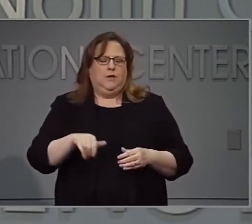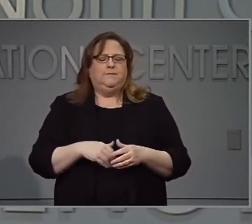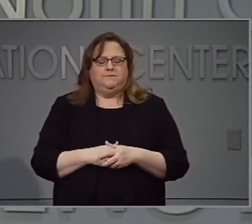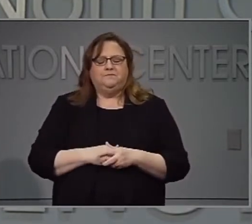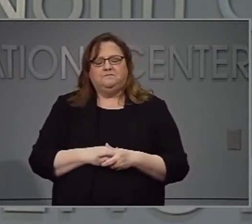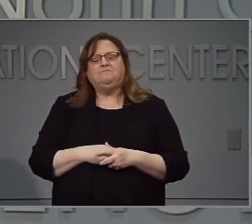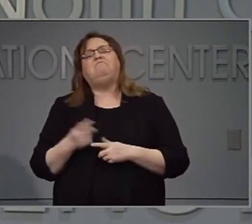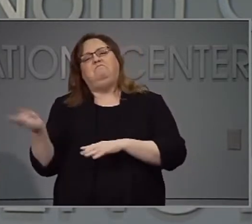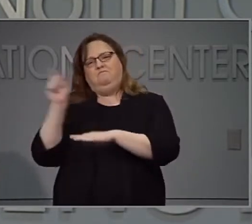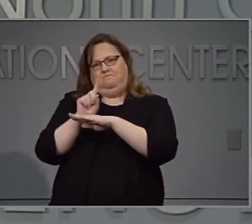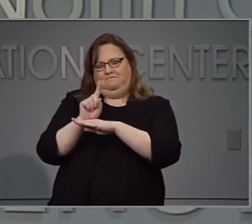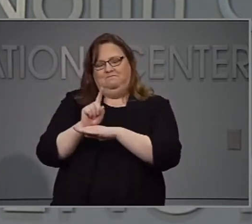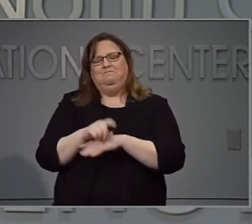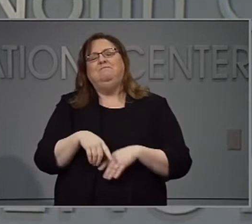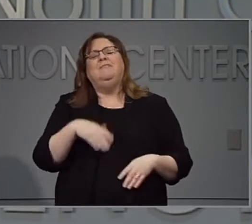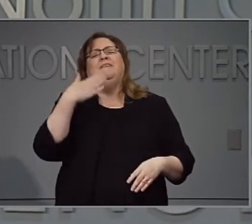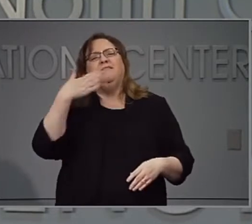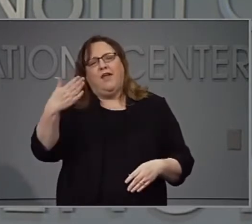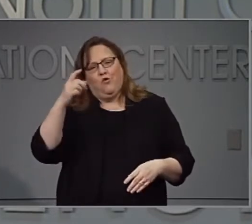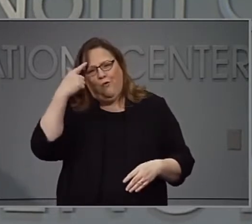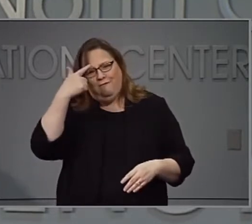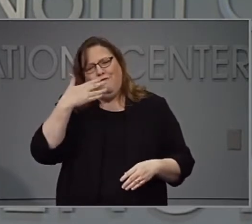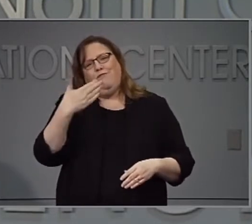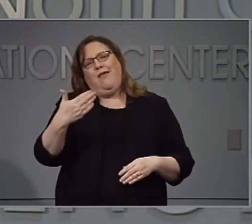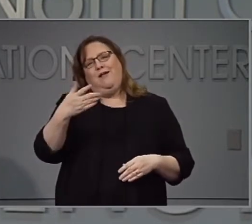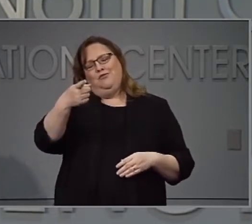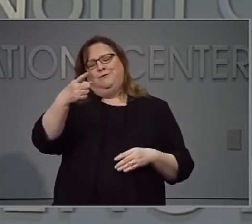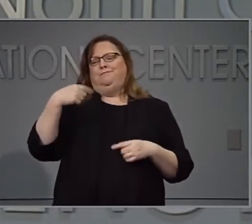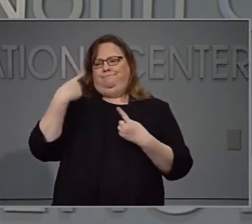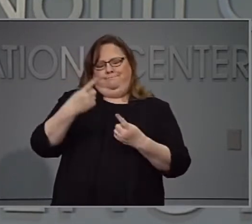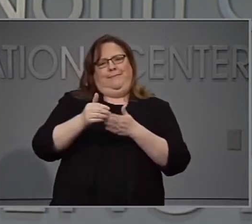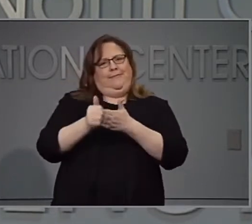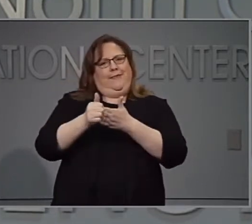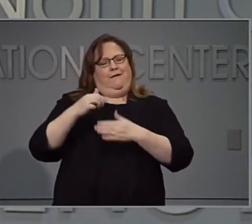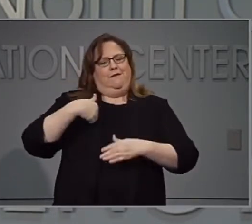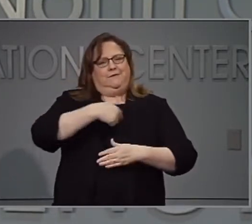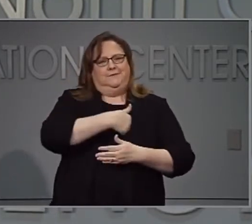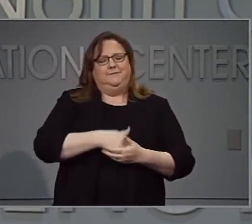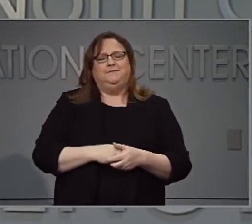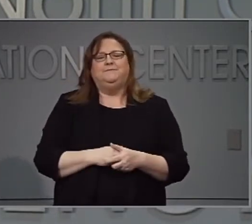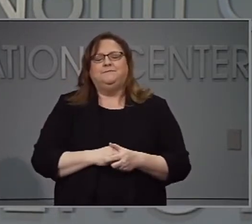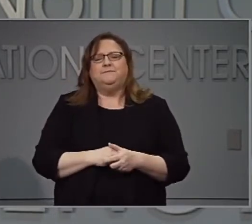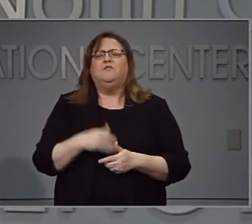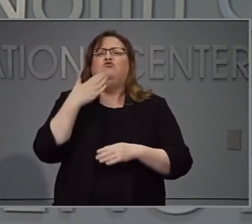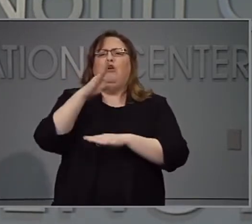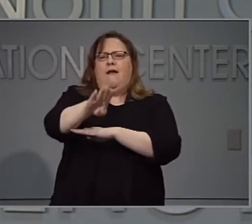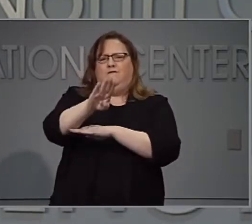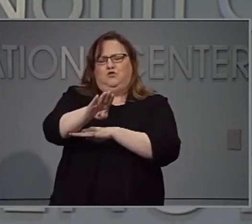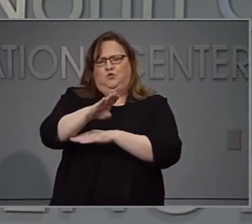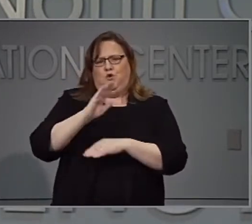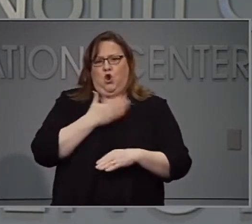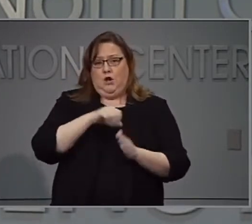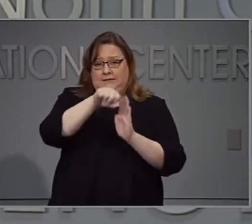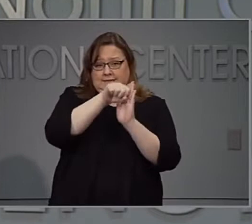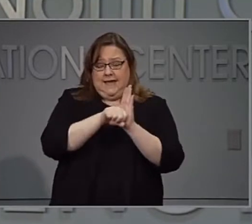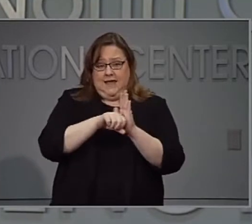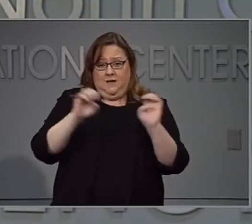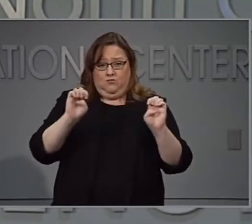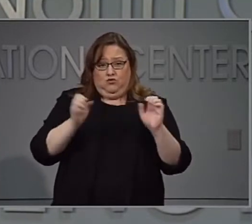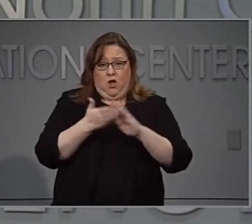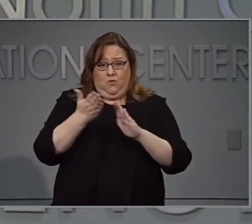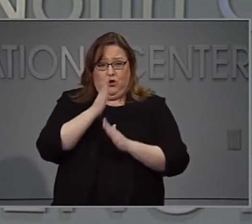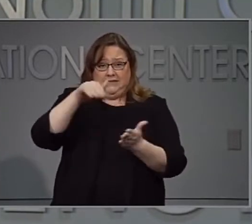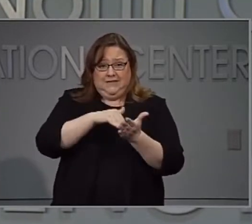Thank you, Governor, and thank you for your leadership. Good afternoon, everyone. The State Emergency Operations Center has now been activated